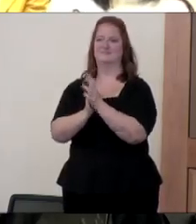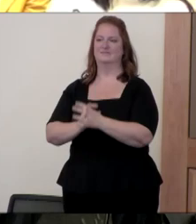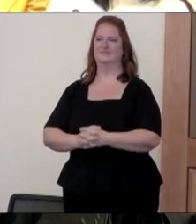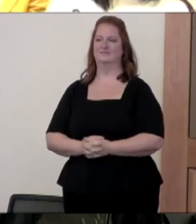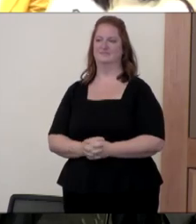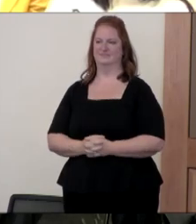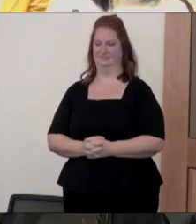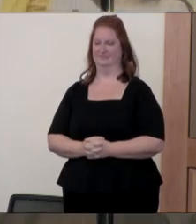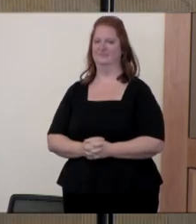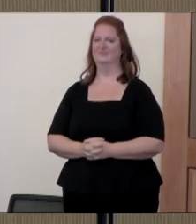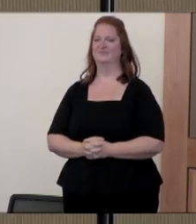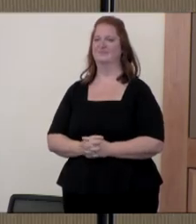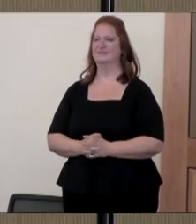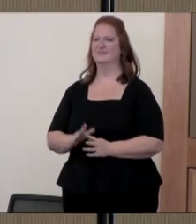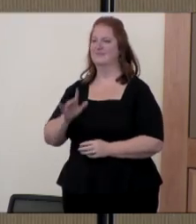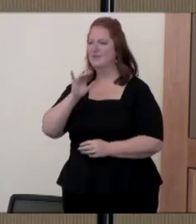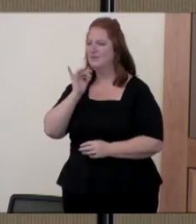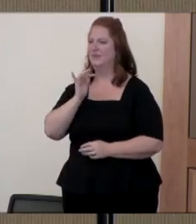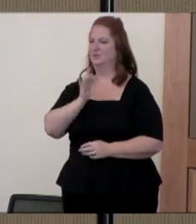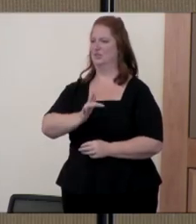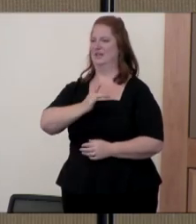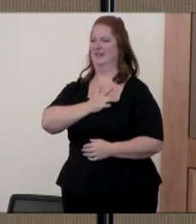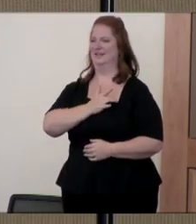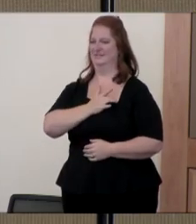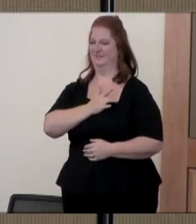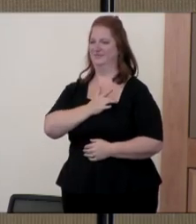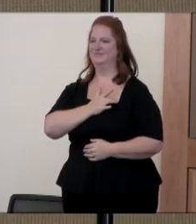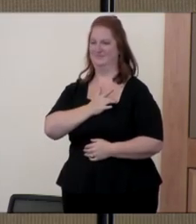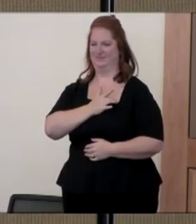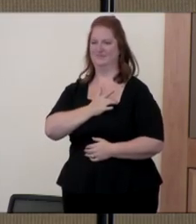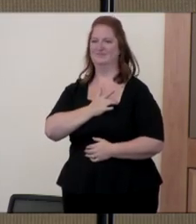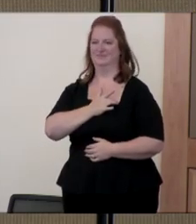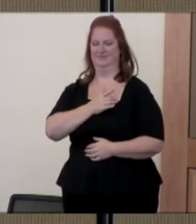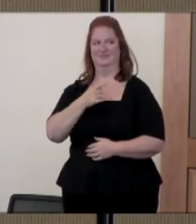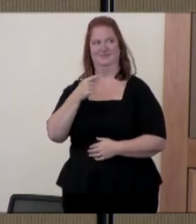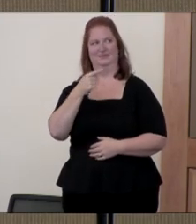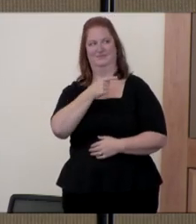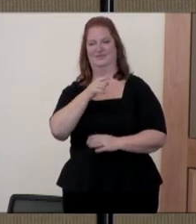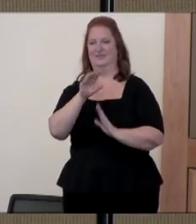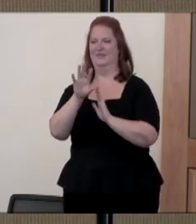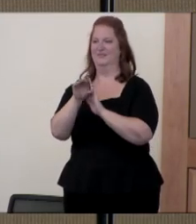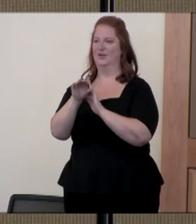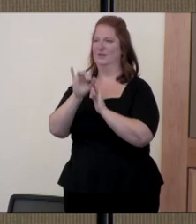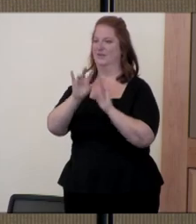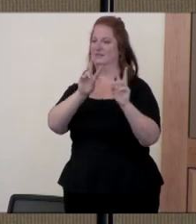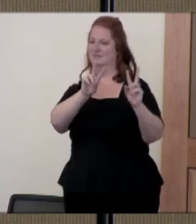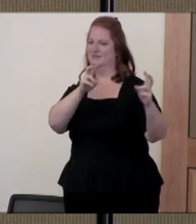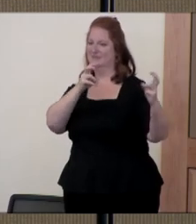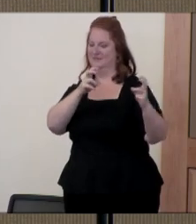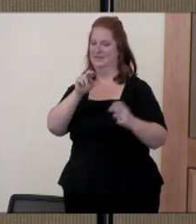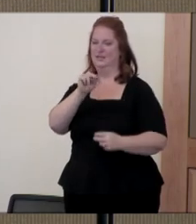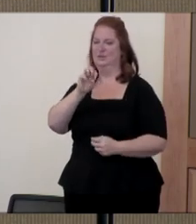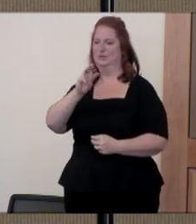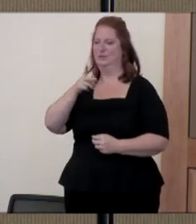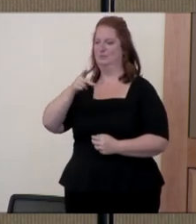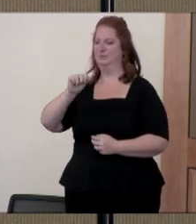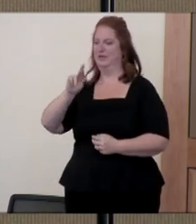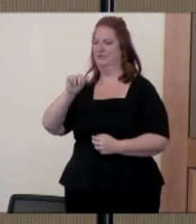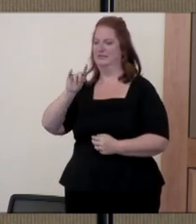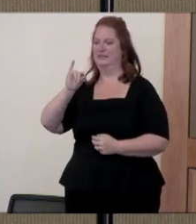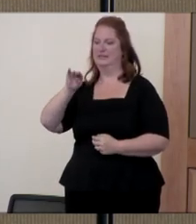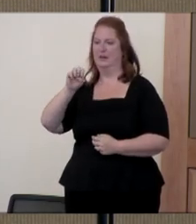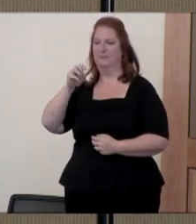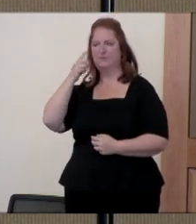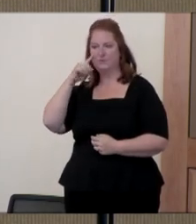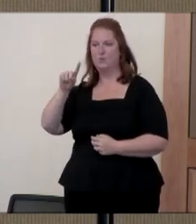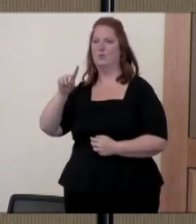And I really, really appreciate the title of the video, A New Paradigm for Higher Education, because that's